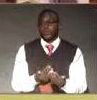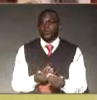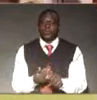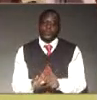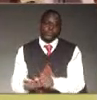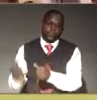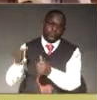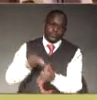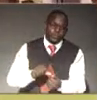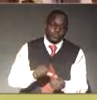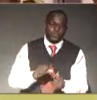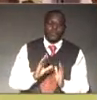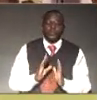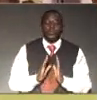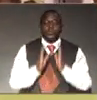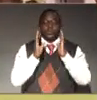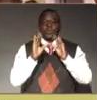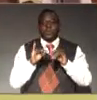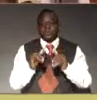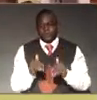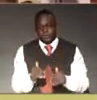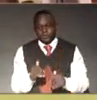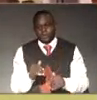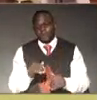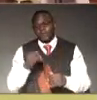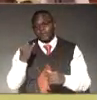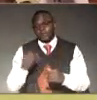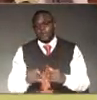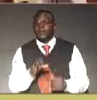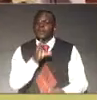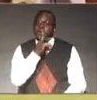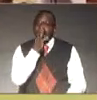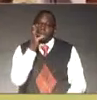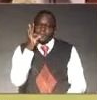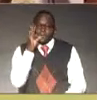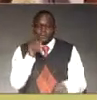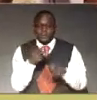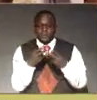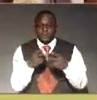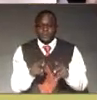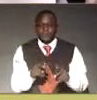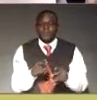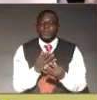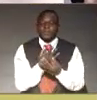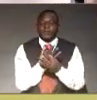become deacons. Holy Thursday liturgy makes the end of Lent and the beginning of the Sacred Triduum, or the